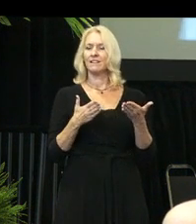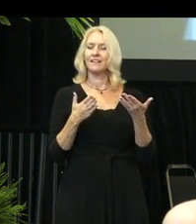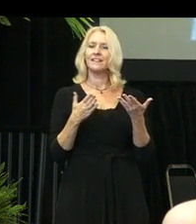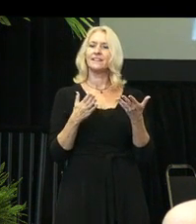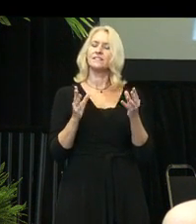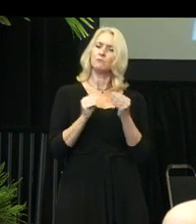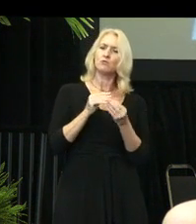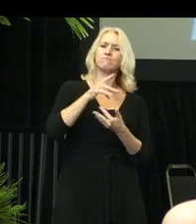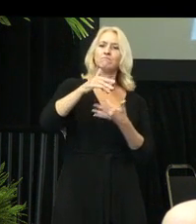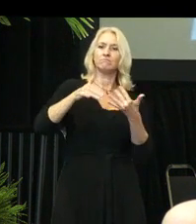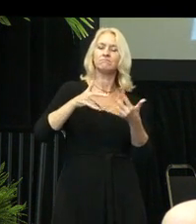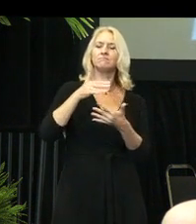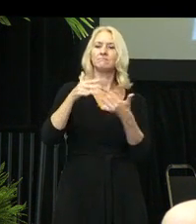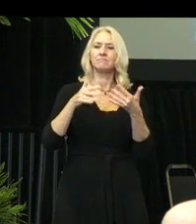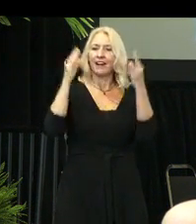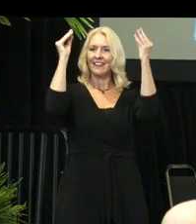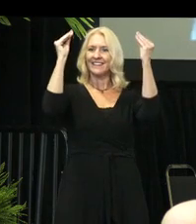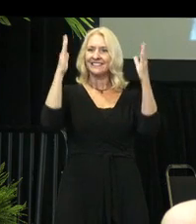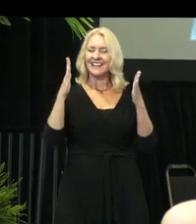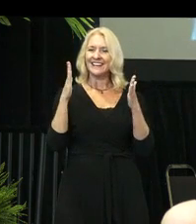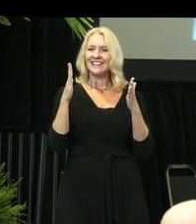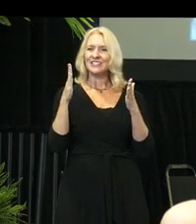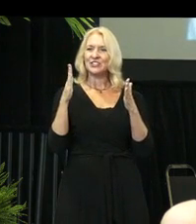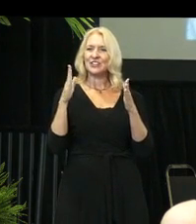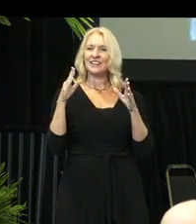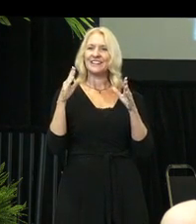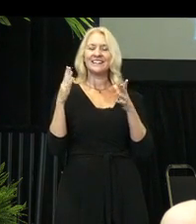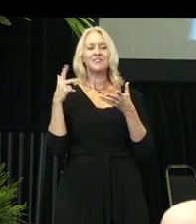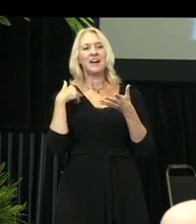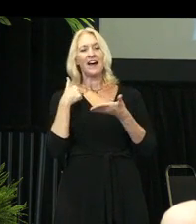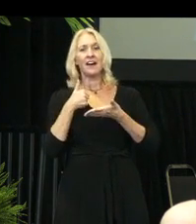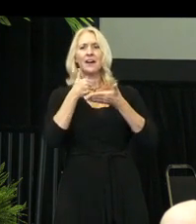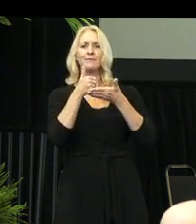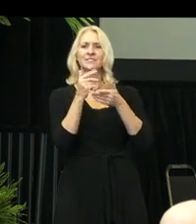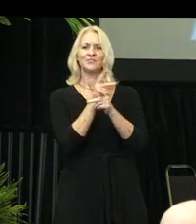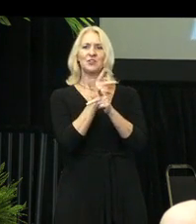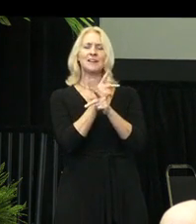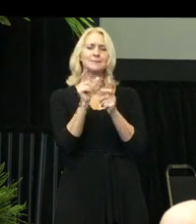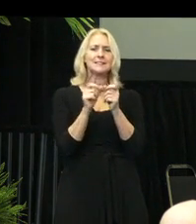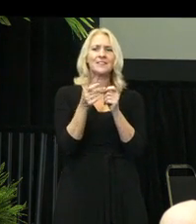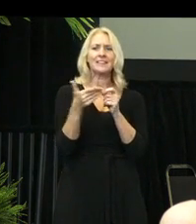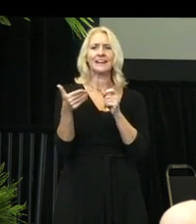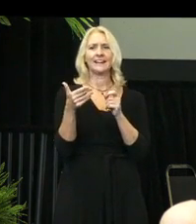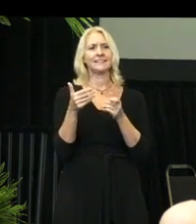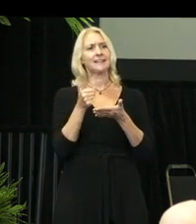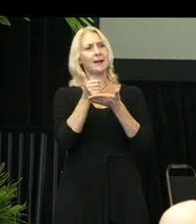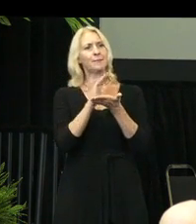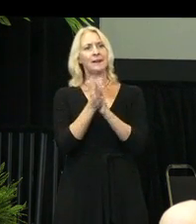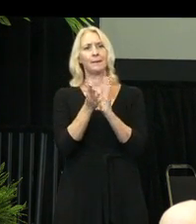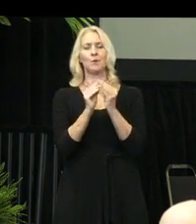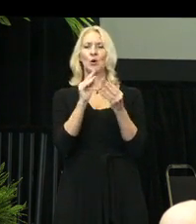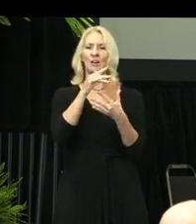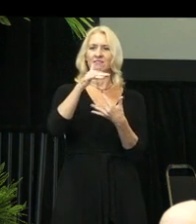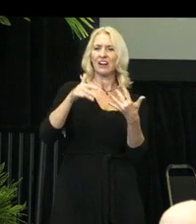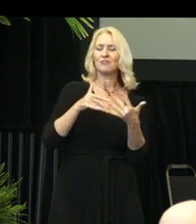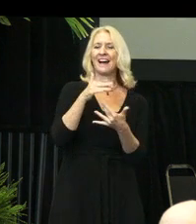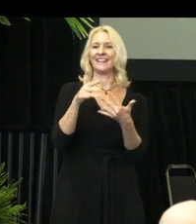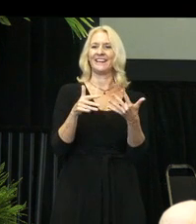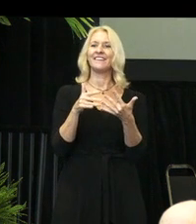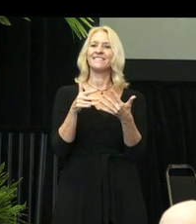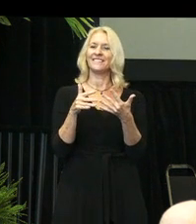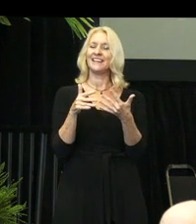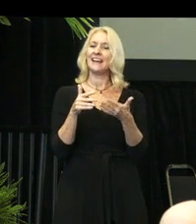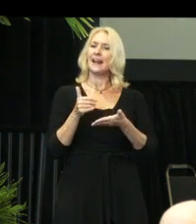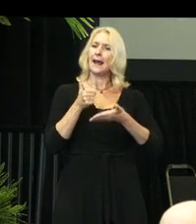my own. She provided specific things to make the students interact with each other, and it was great. I definitely have what it takes to get to the